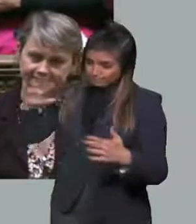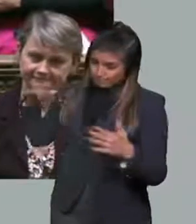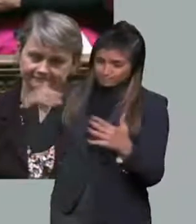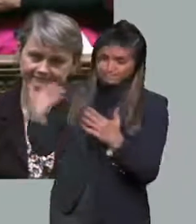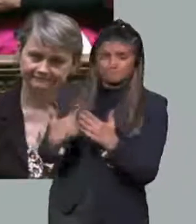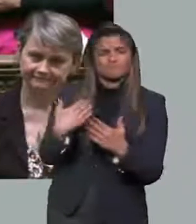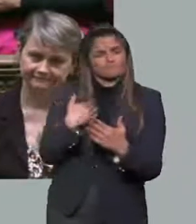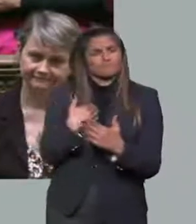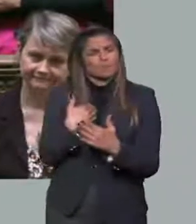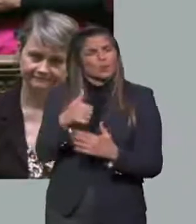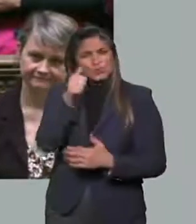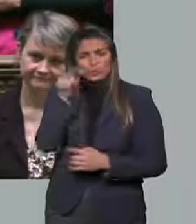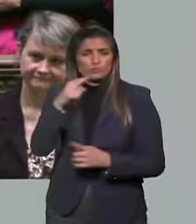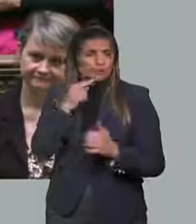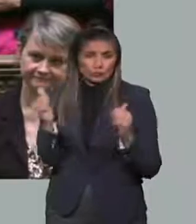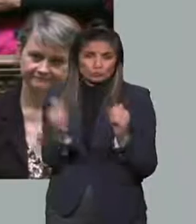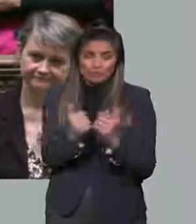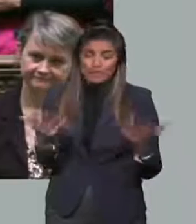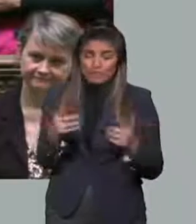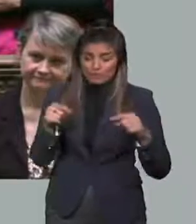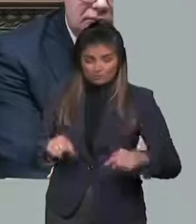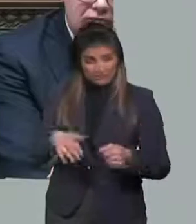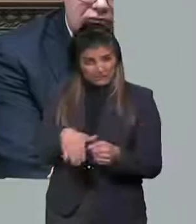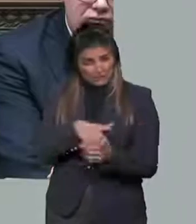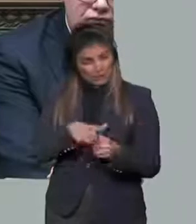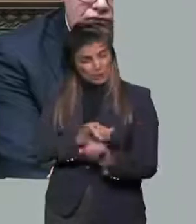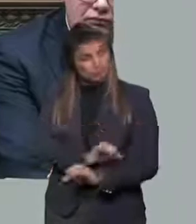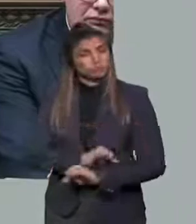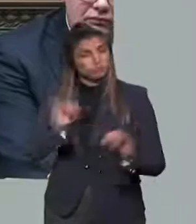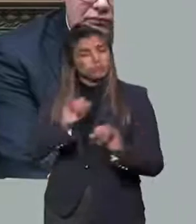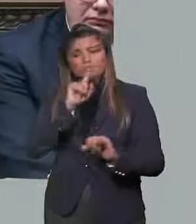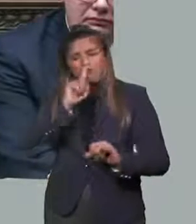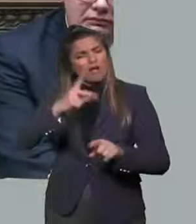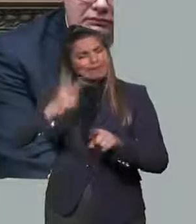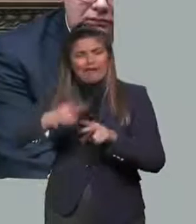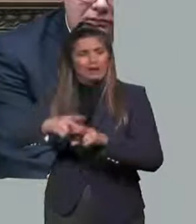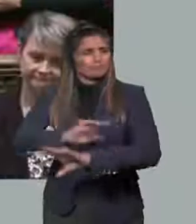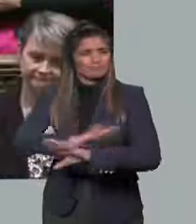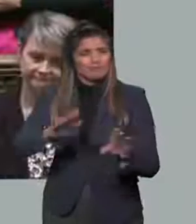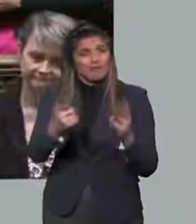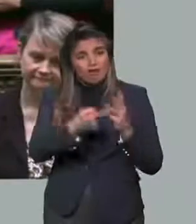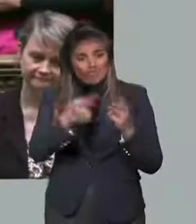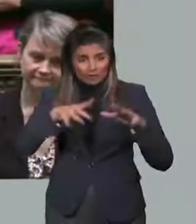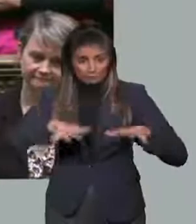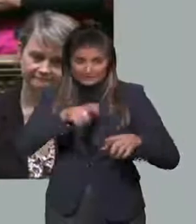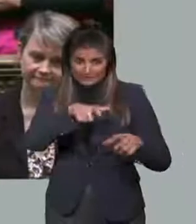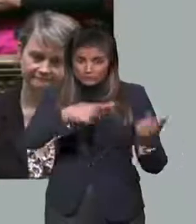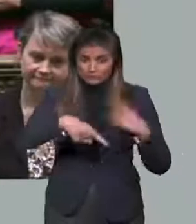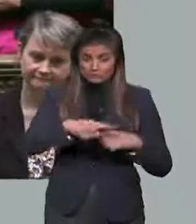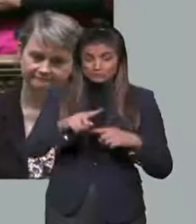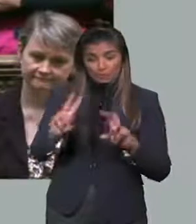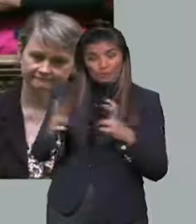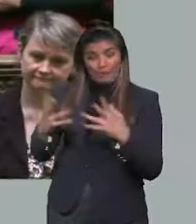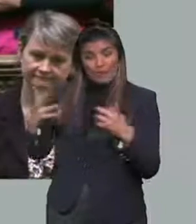that this devastating situation must never be repeated, and other British nationals still trapped in Iran need